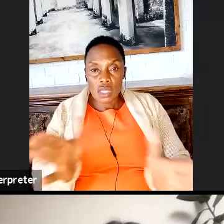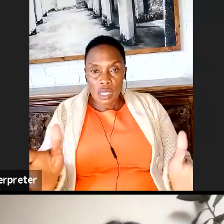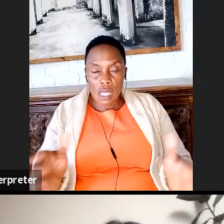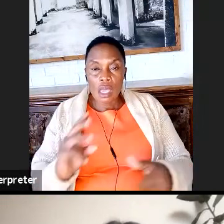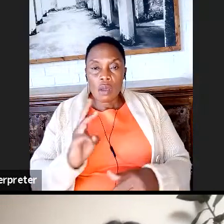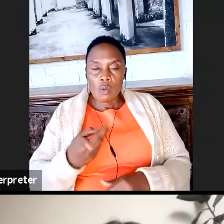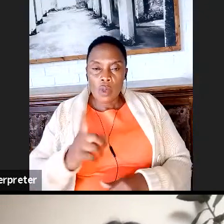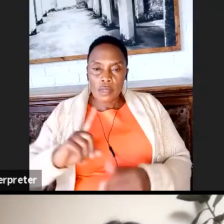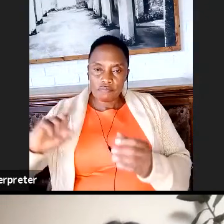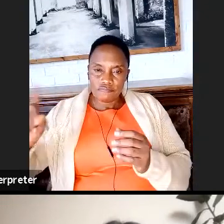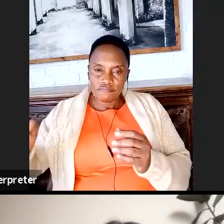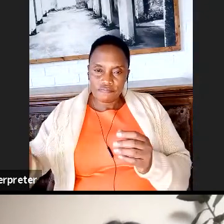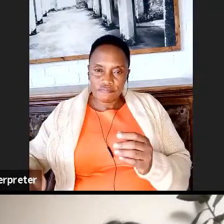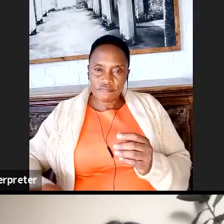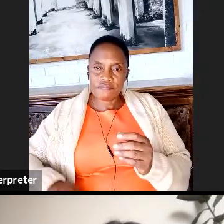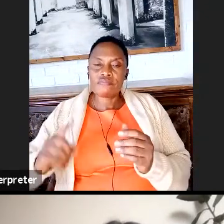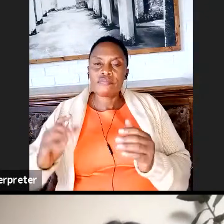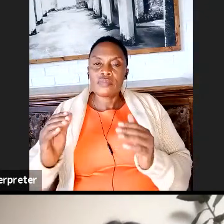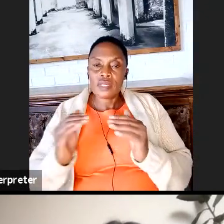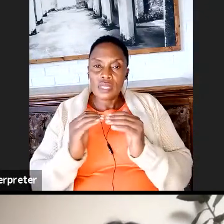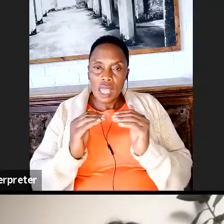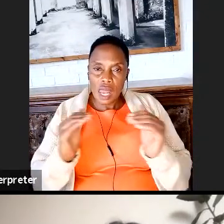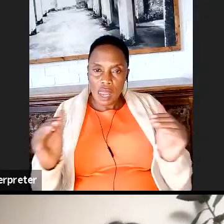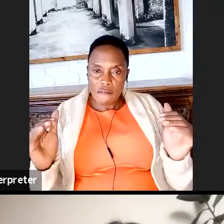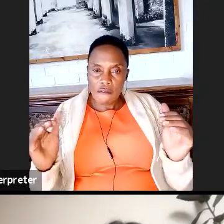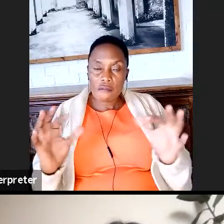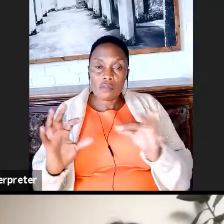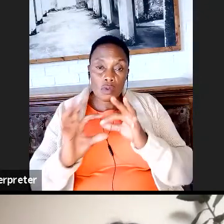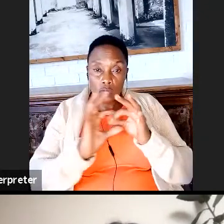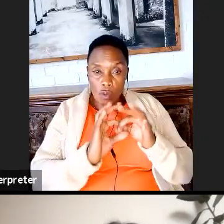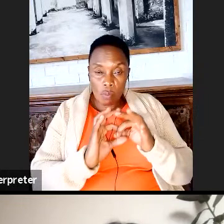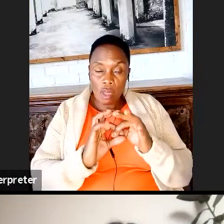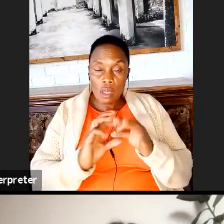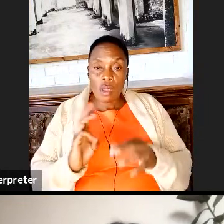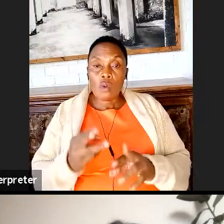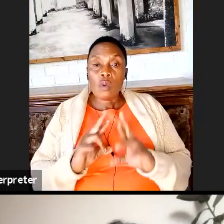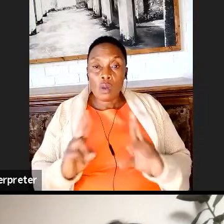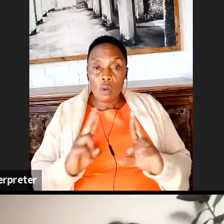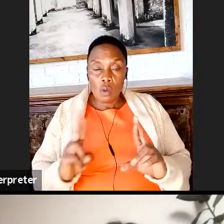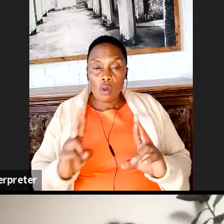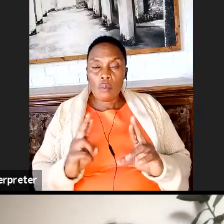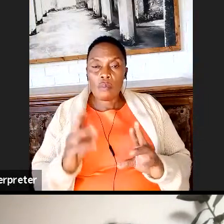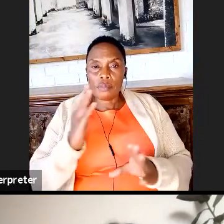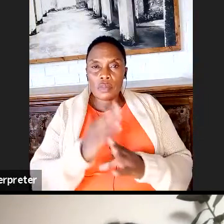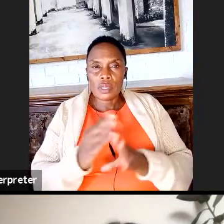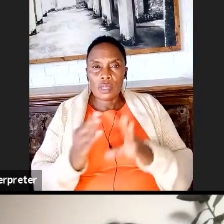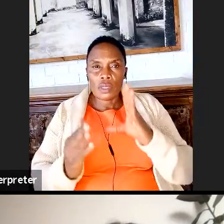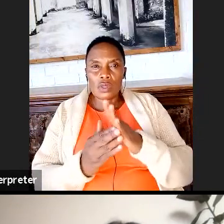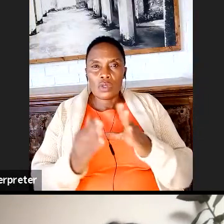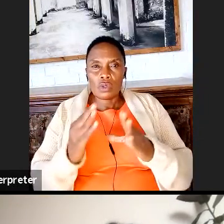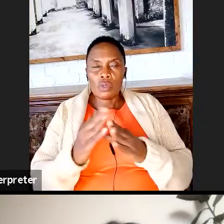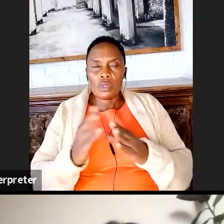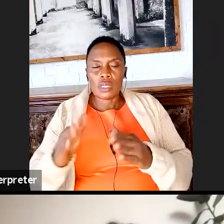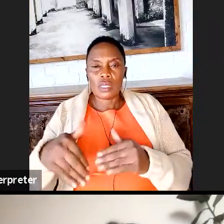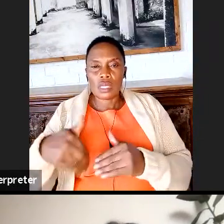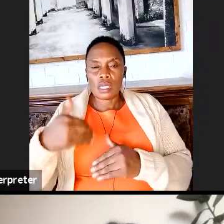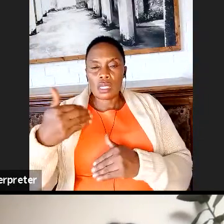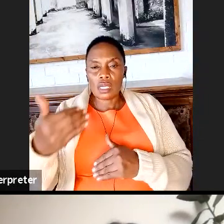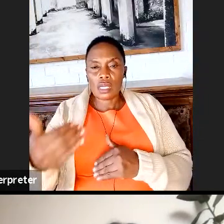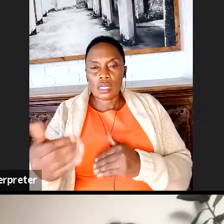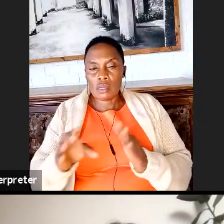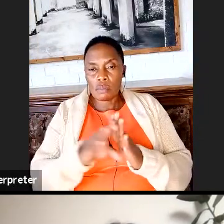satisfied with the level of cooperation, and we hope to build on that, you know, in our coming programs